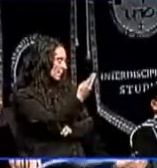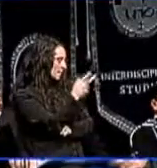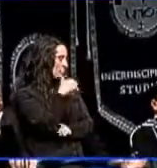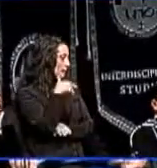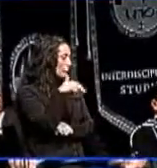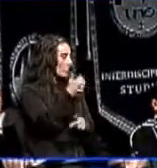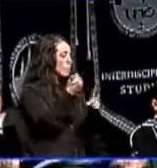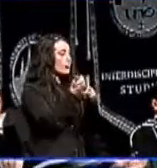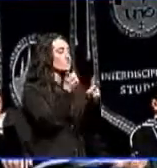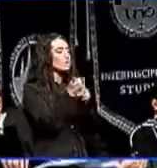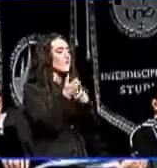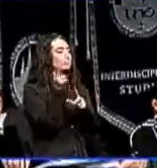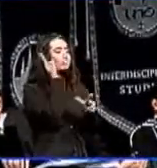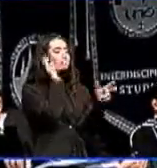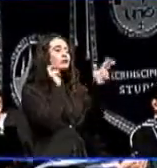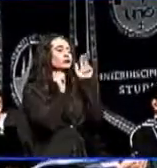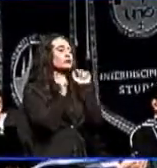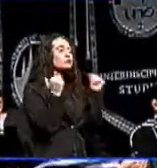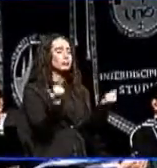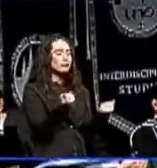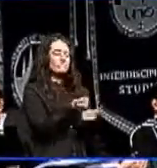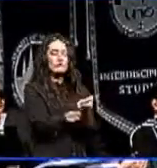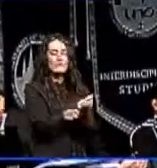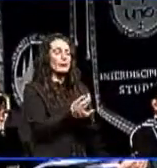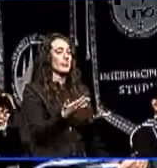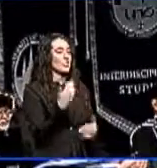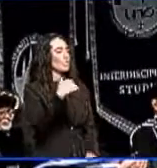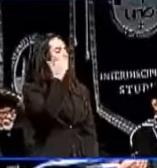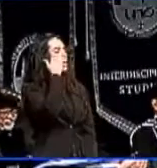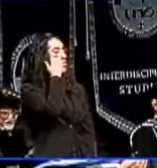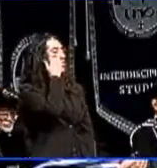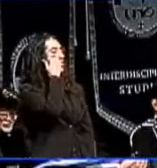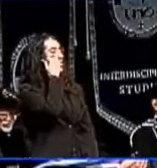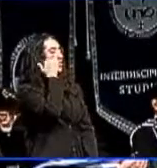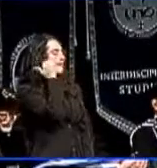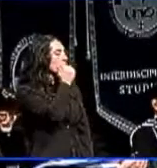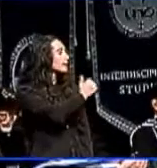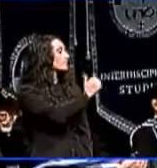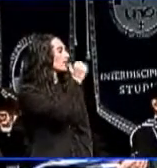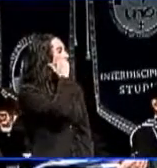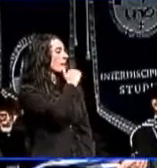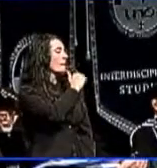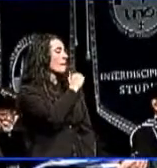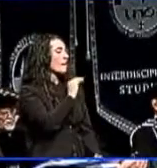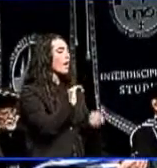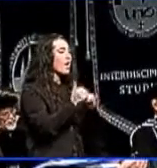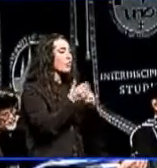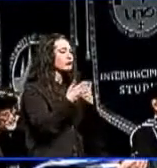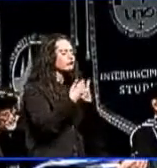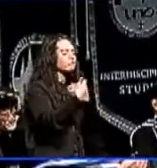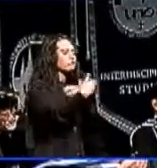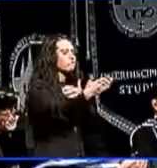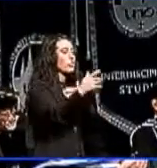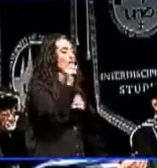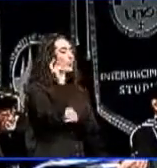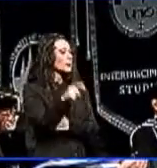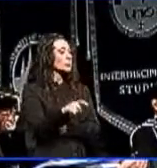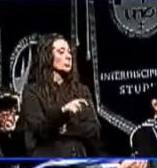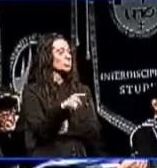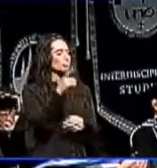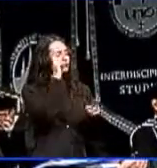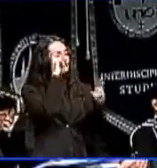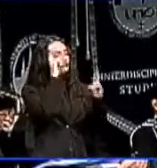that we know every day how much further we must go. The respect for